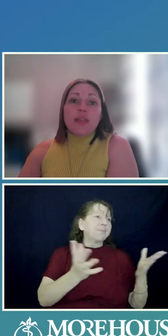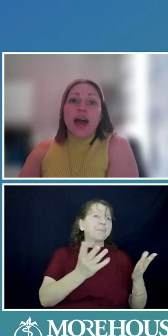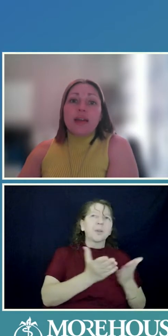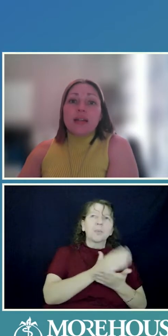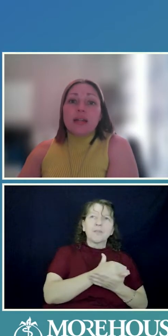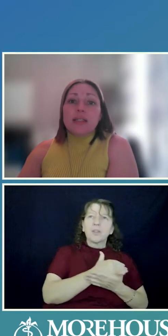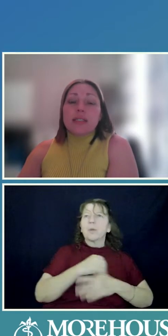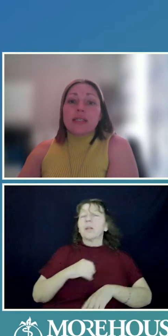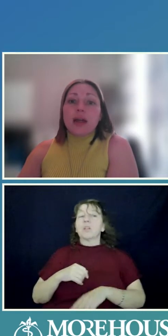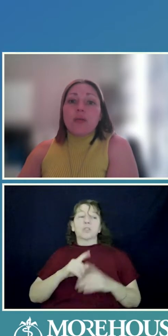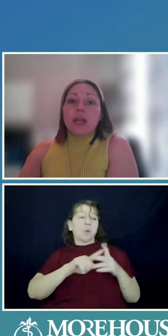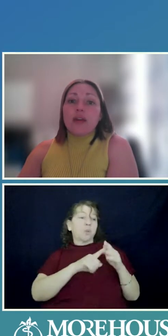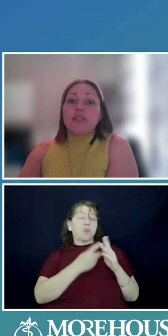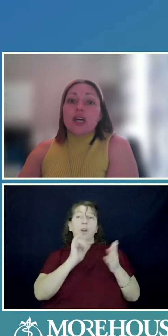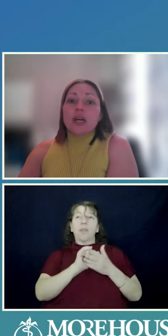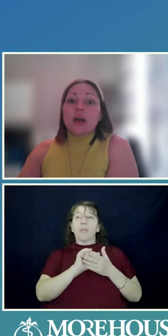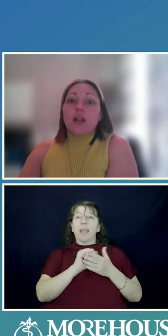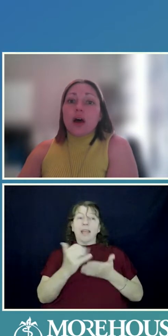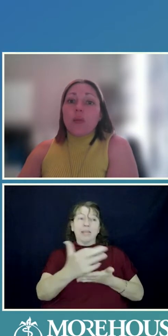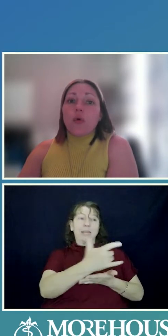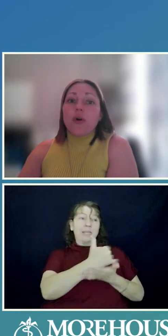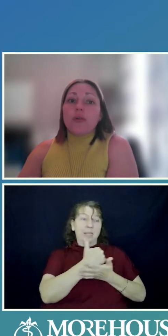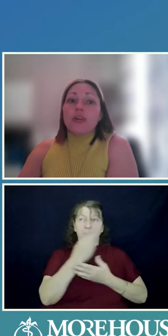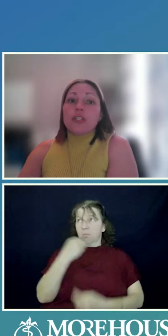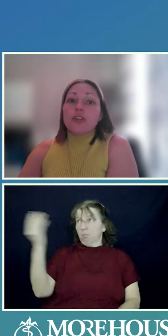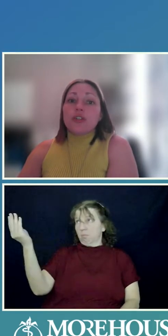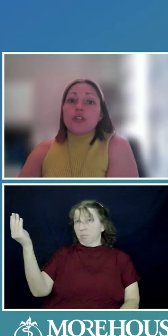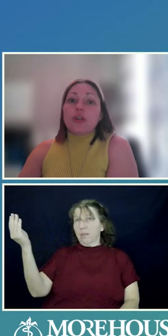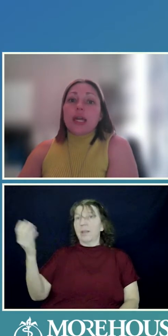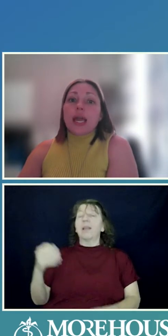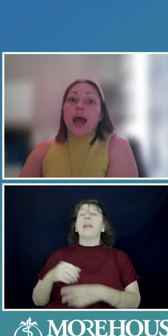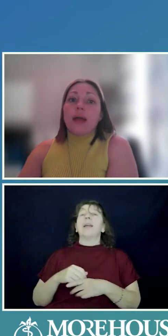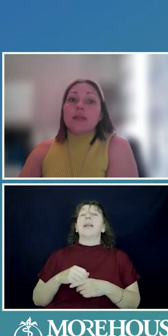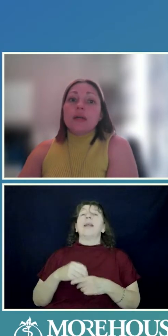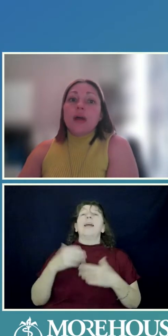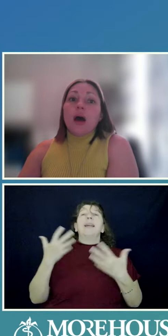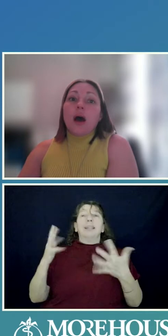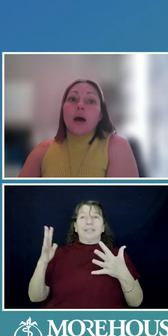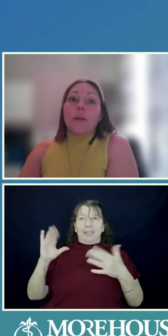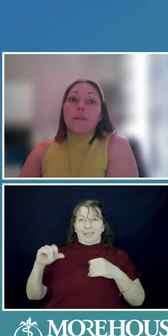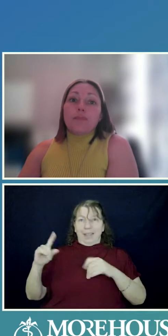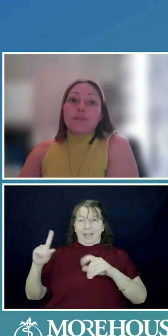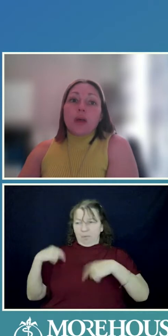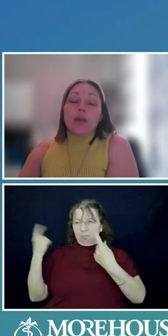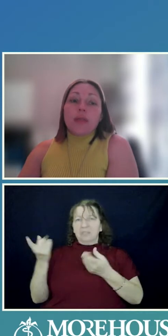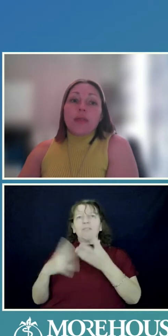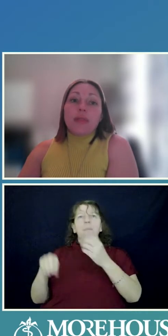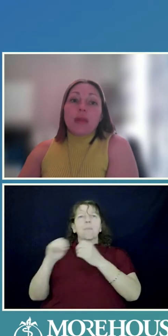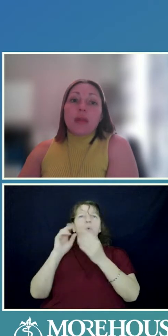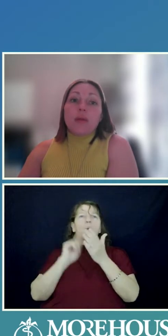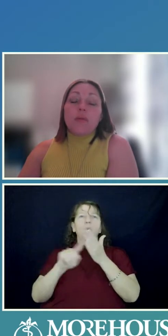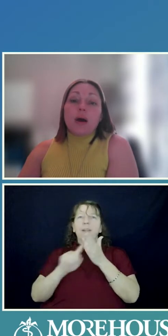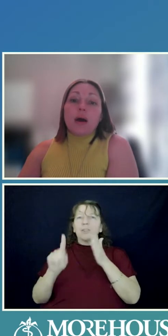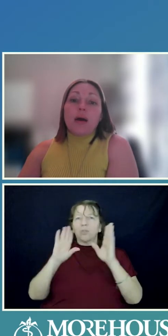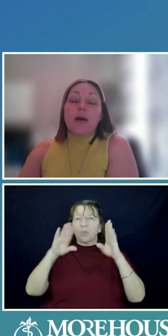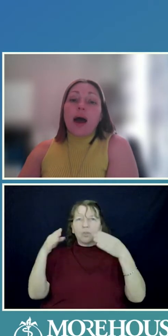started with that, and since then we have done a lot more research looking at how